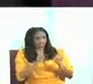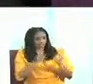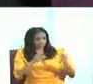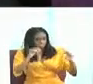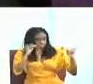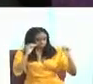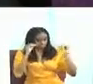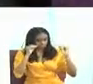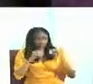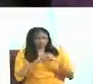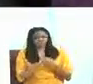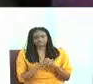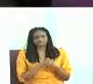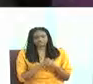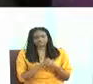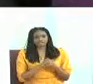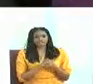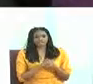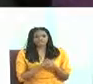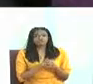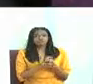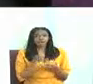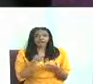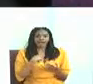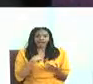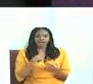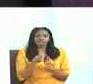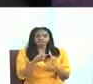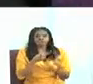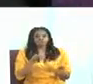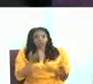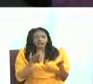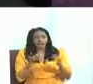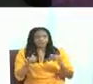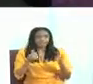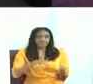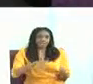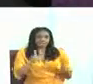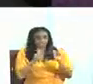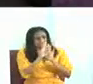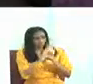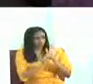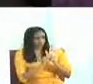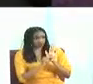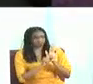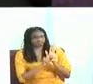I came from a Baptist background.